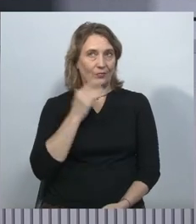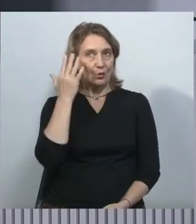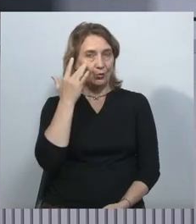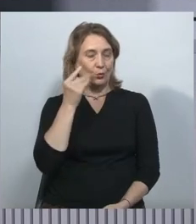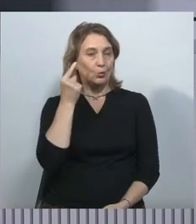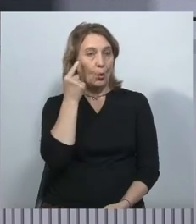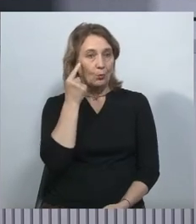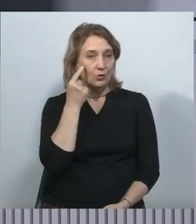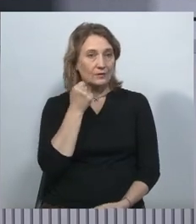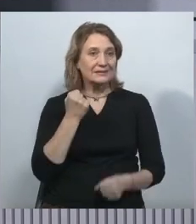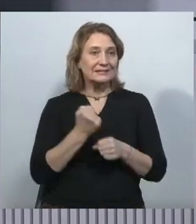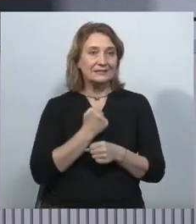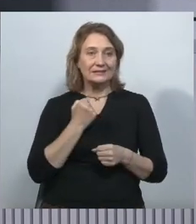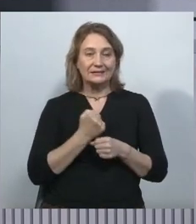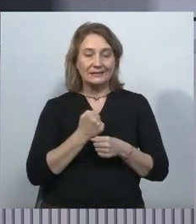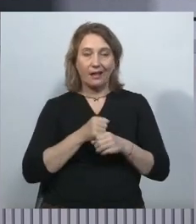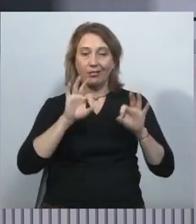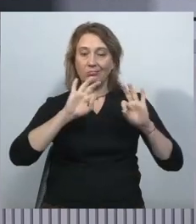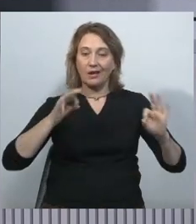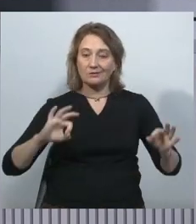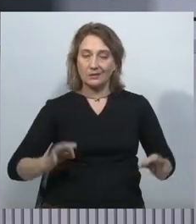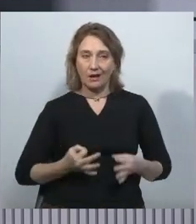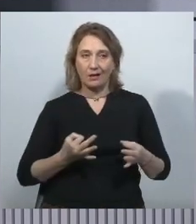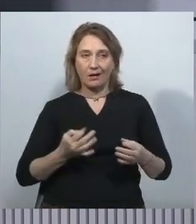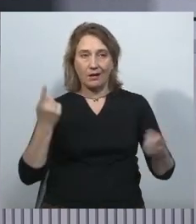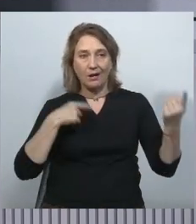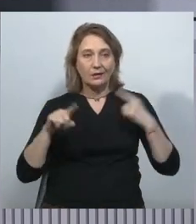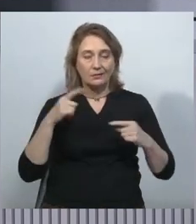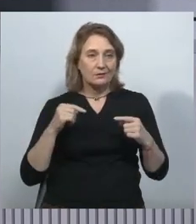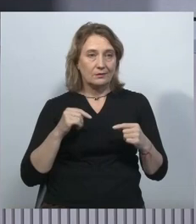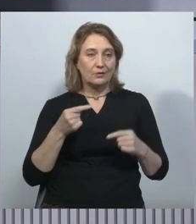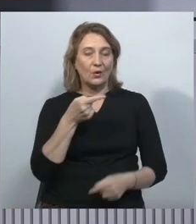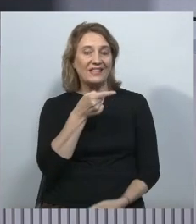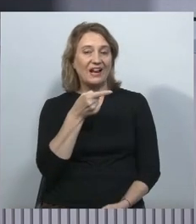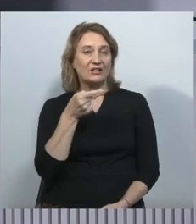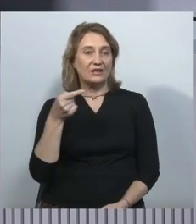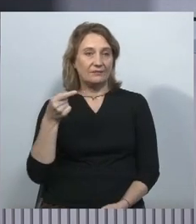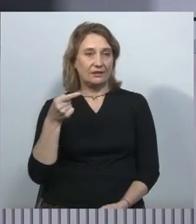taste, to do the, develop the design of a negative